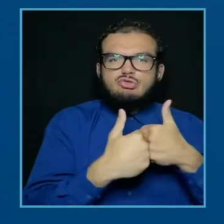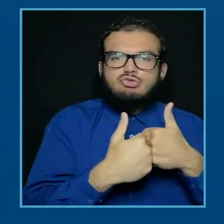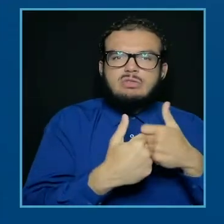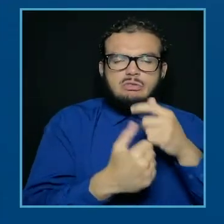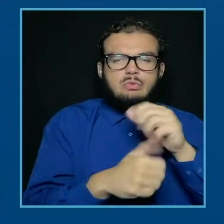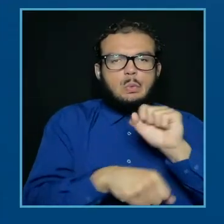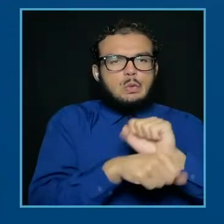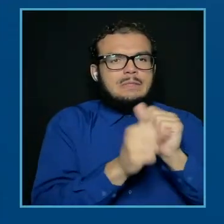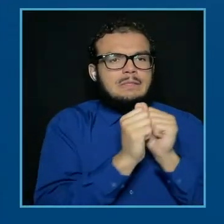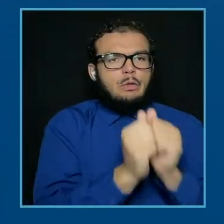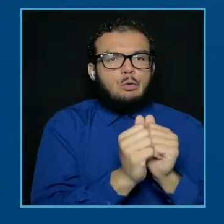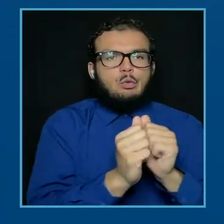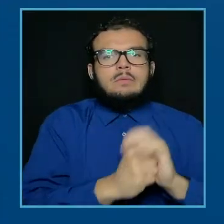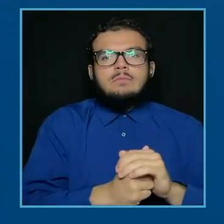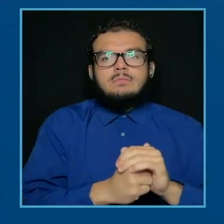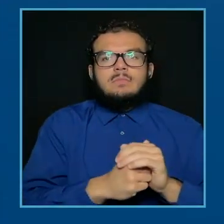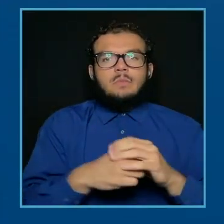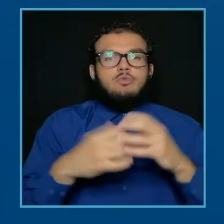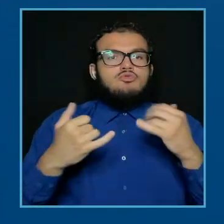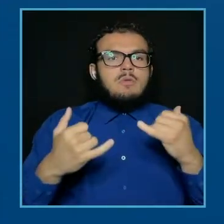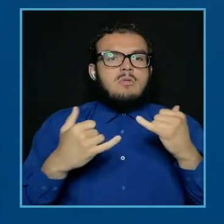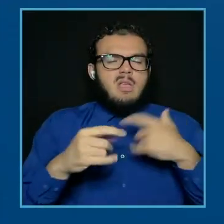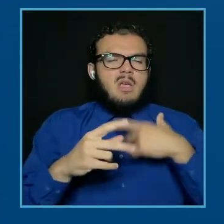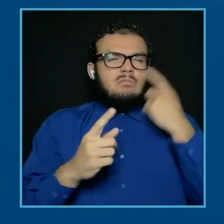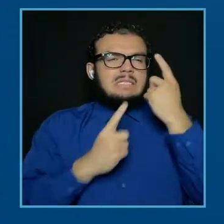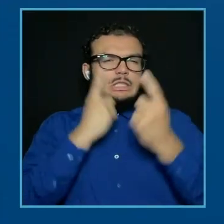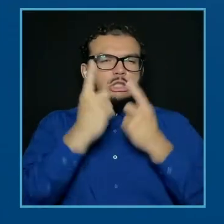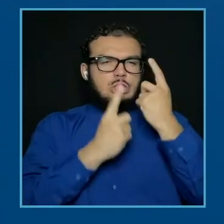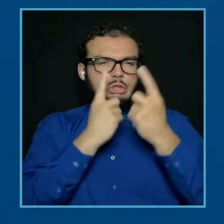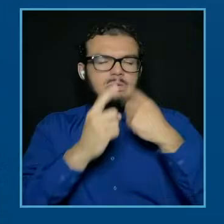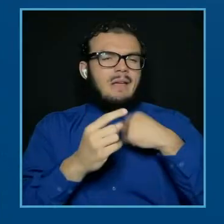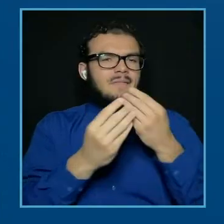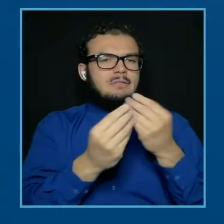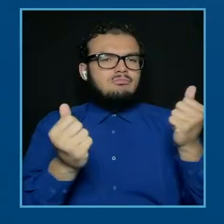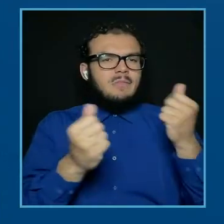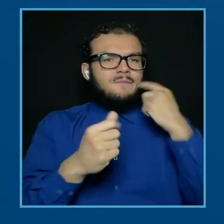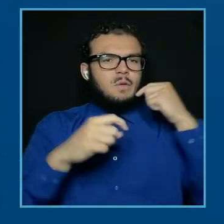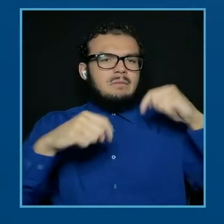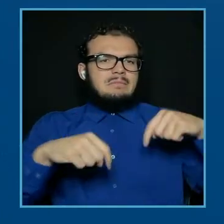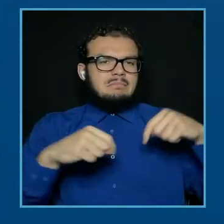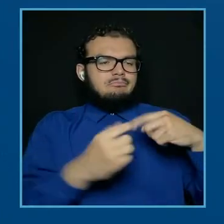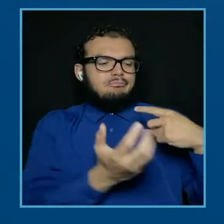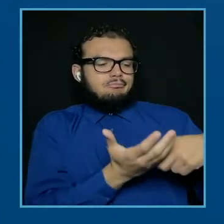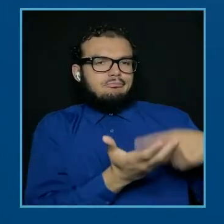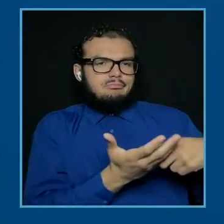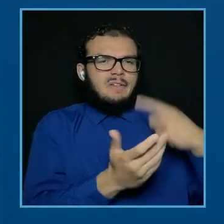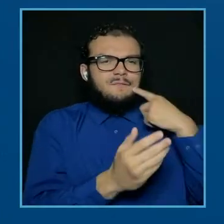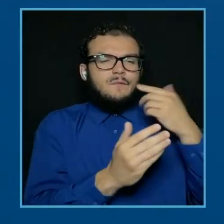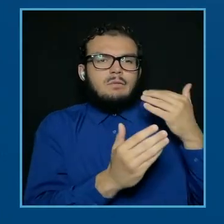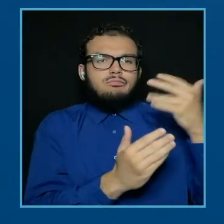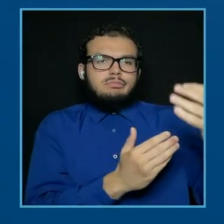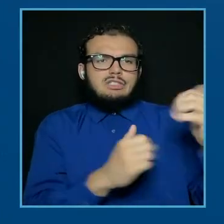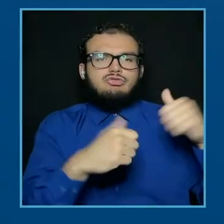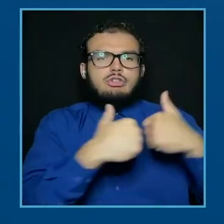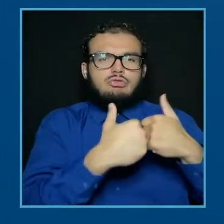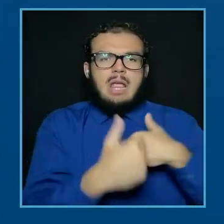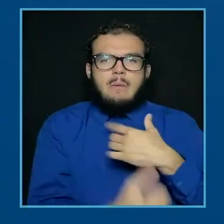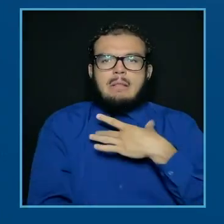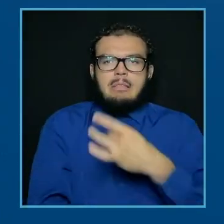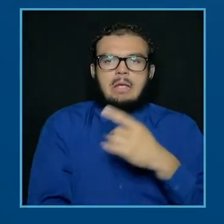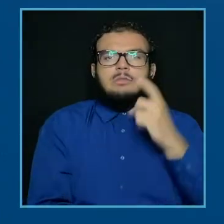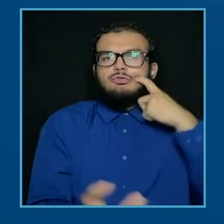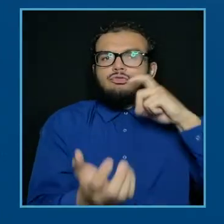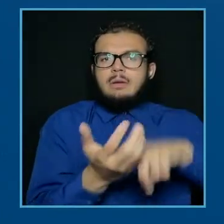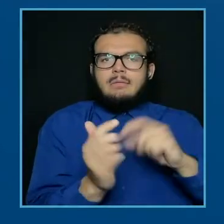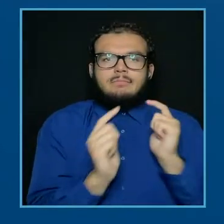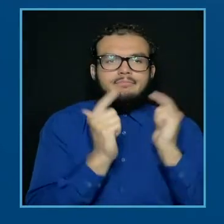together. At this time, we will consider a resolution to dispose of the pending challenge. I would like to